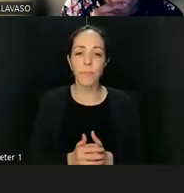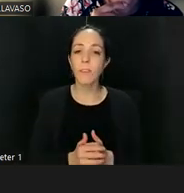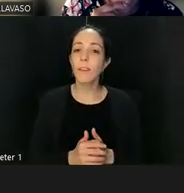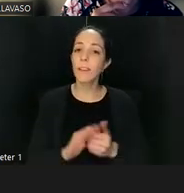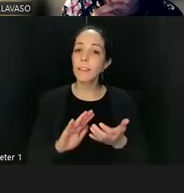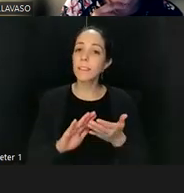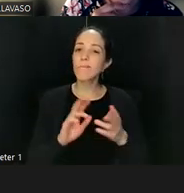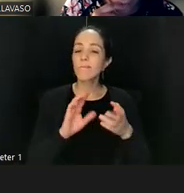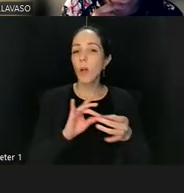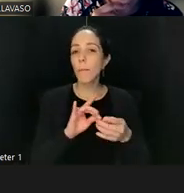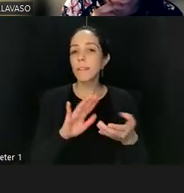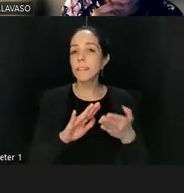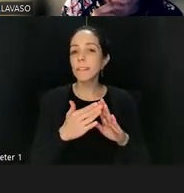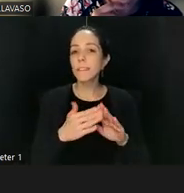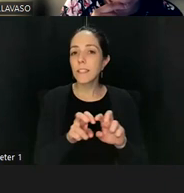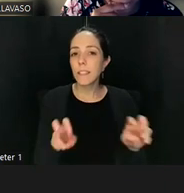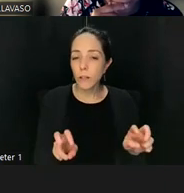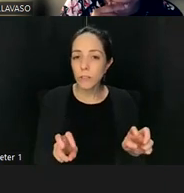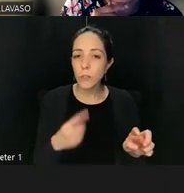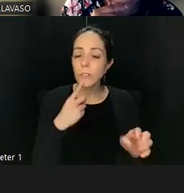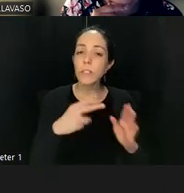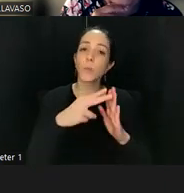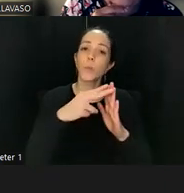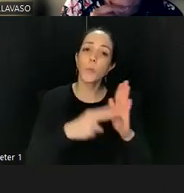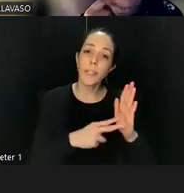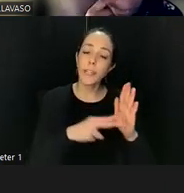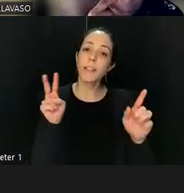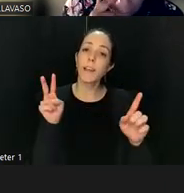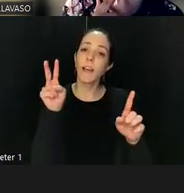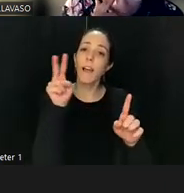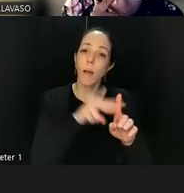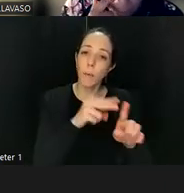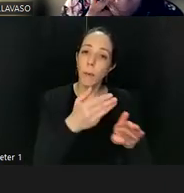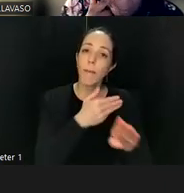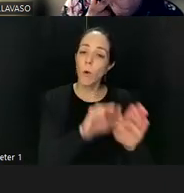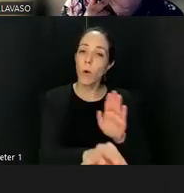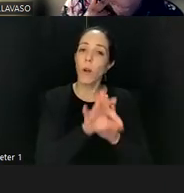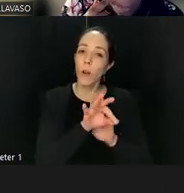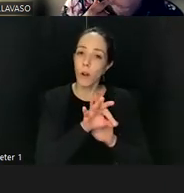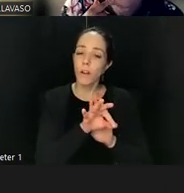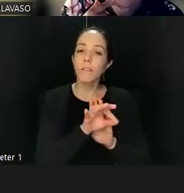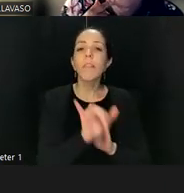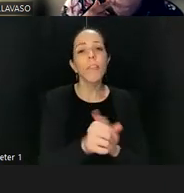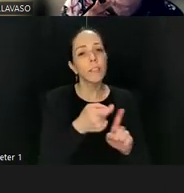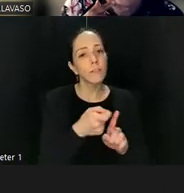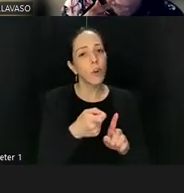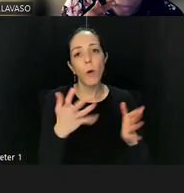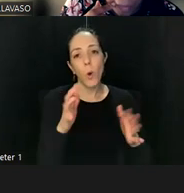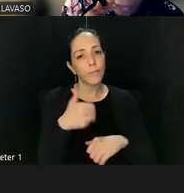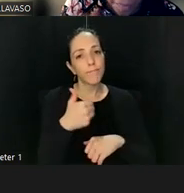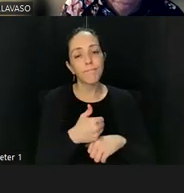council making reading the applications before they appoint people. That comes directly from the existing city code.